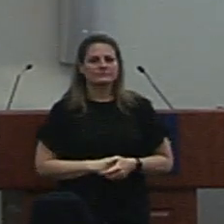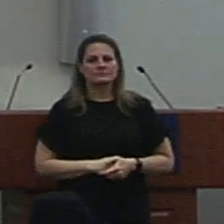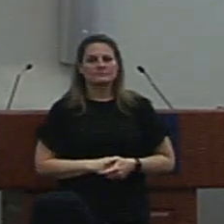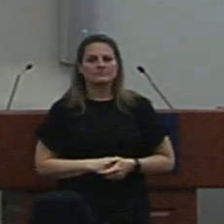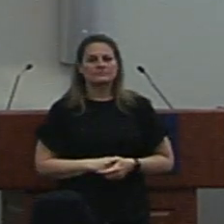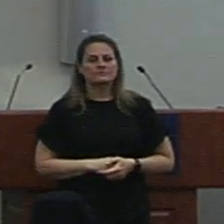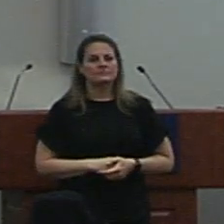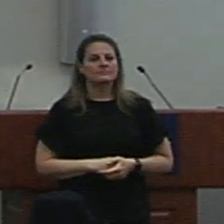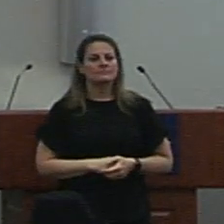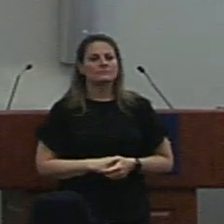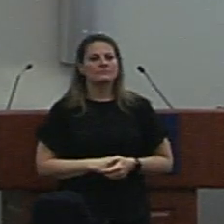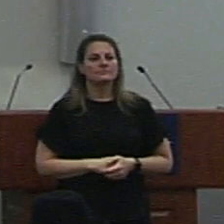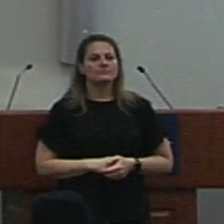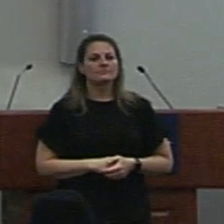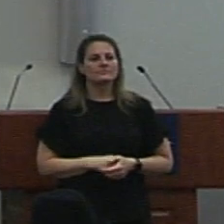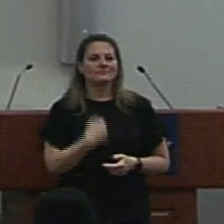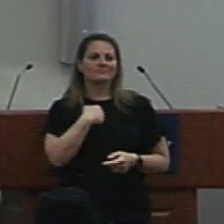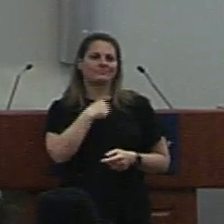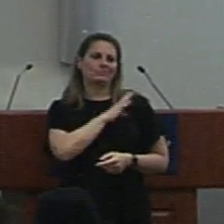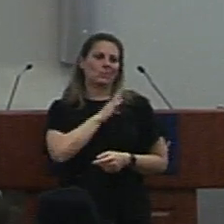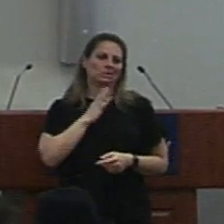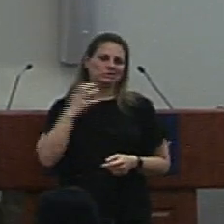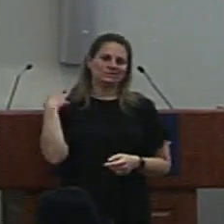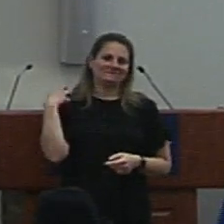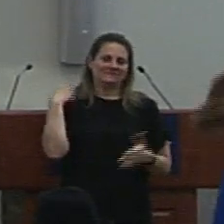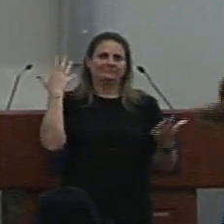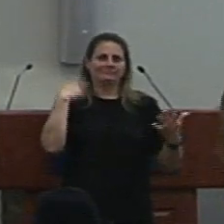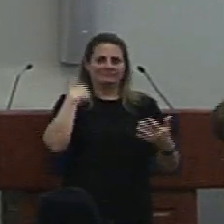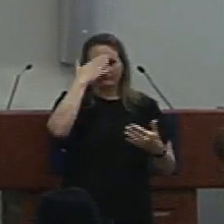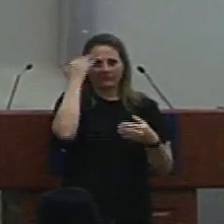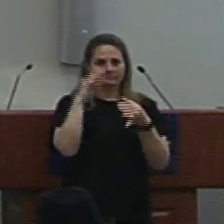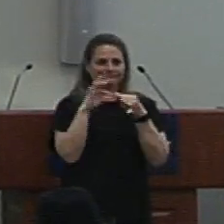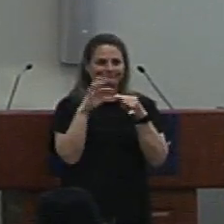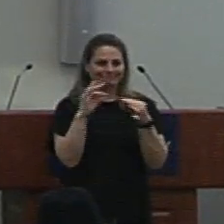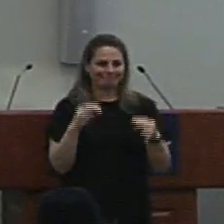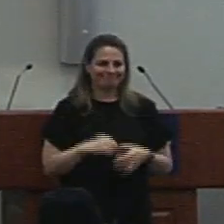Oh, one more thing. I'm the board chair.